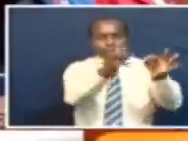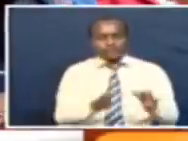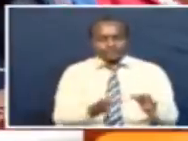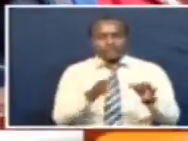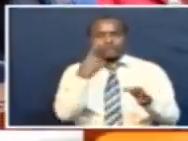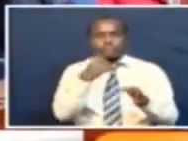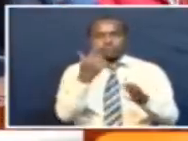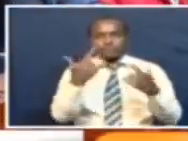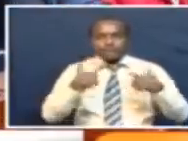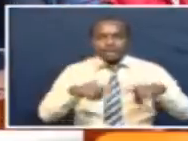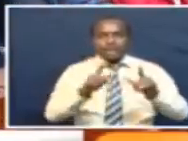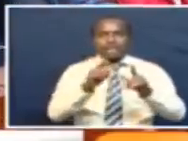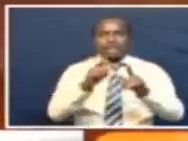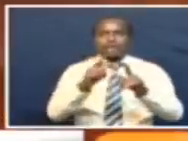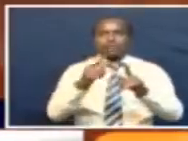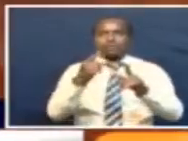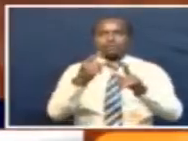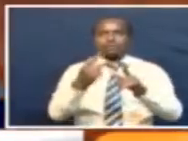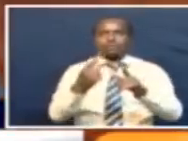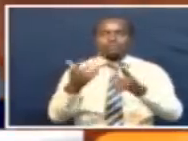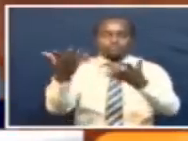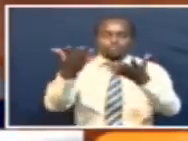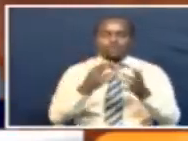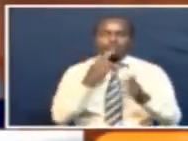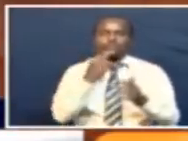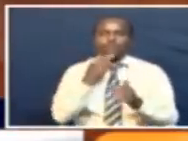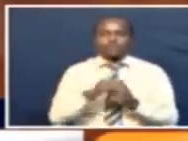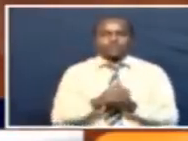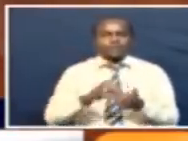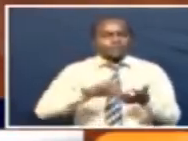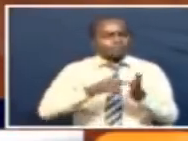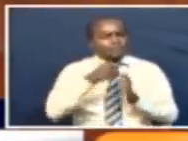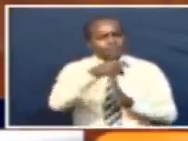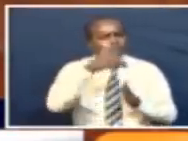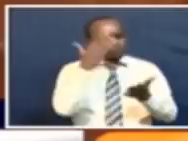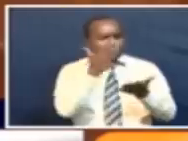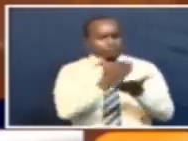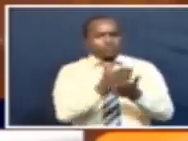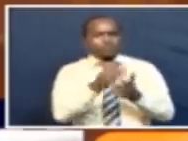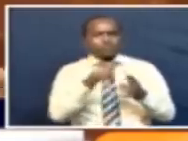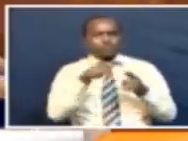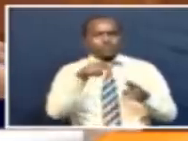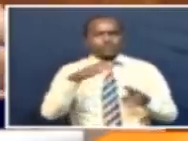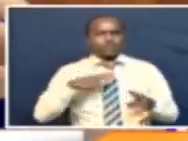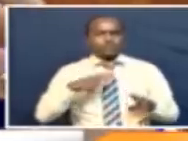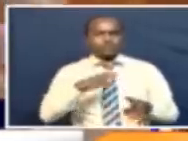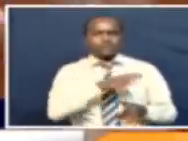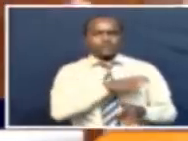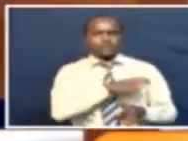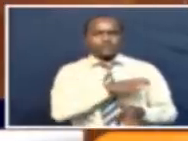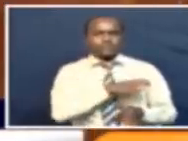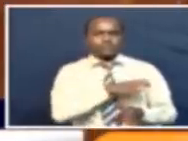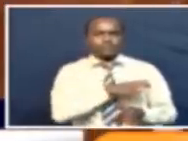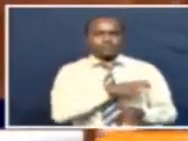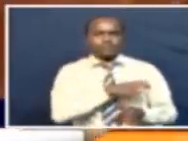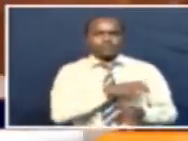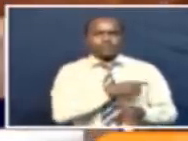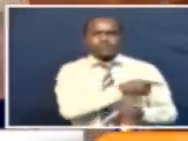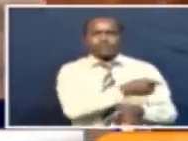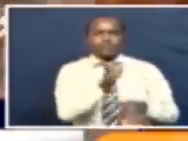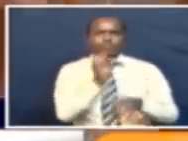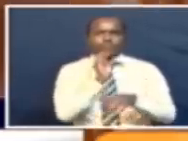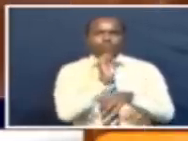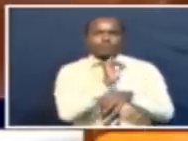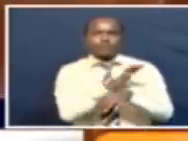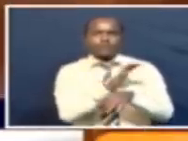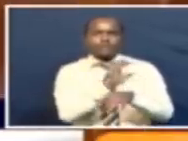the importation of surplus sugar. Are you confirming to this committee that you advised Treasury